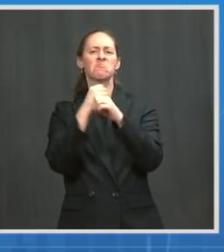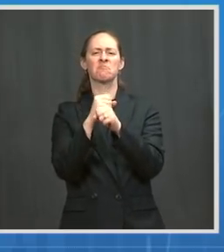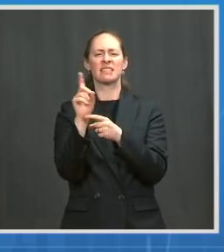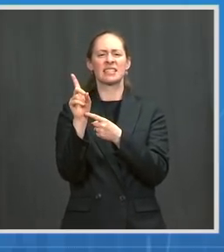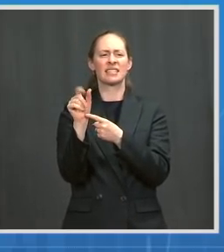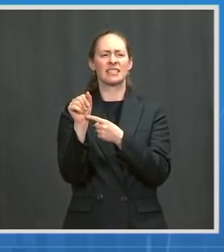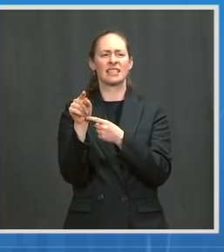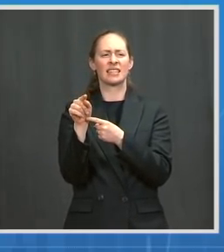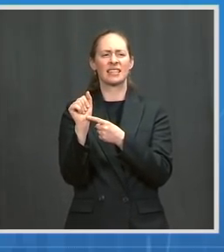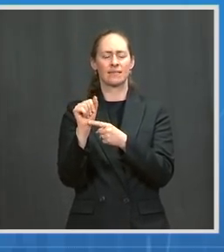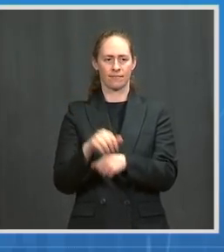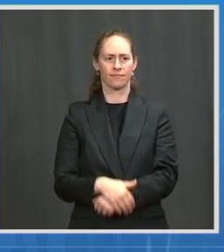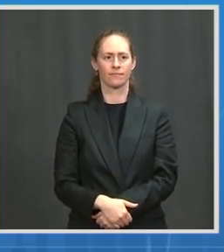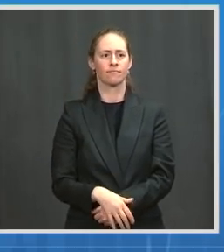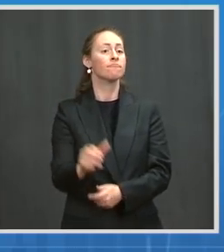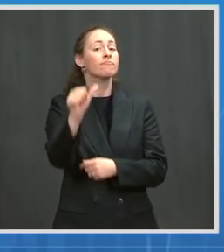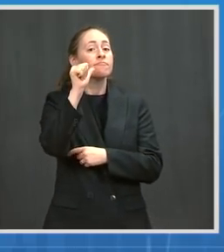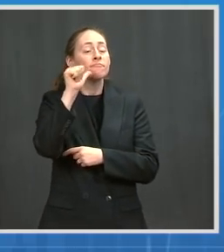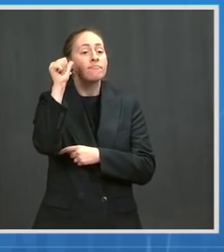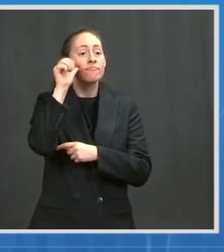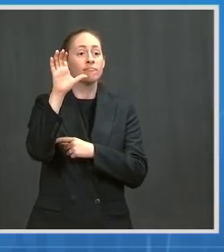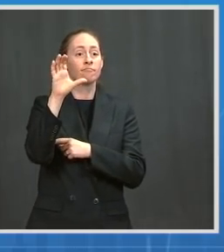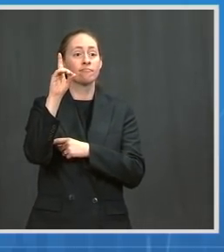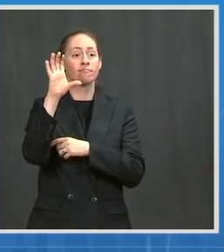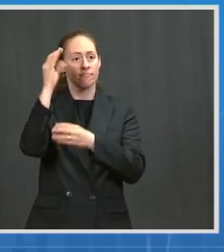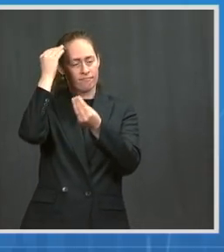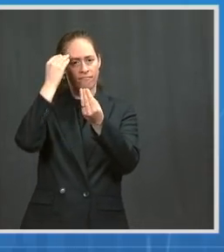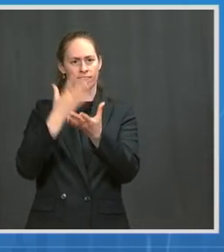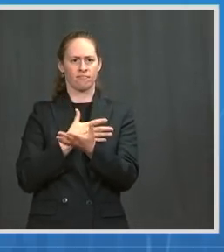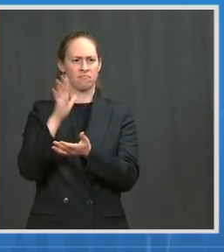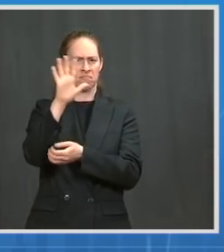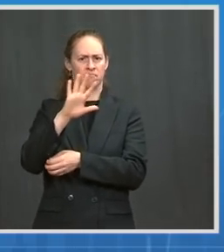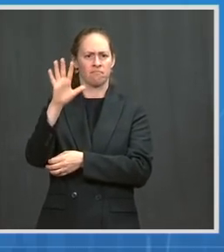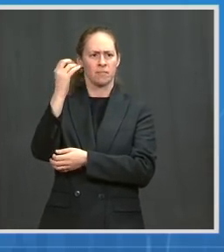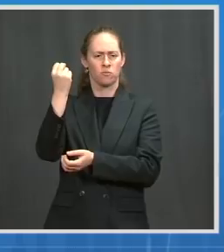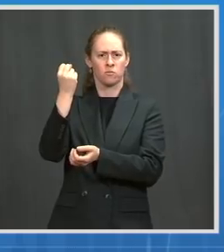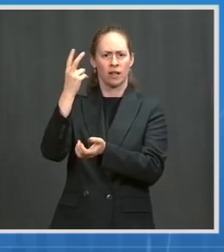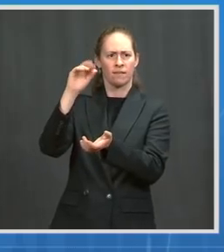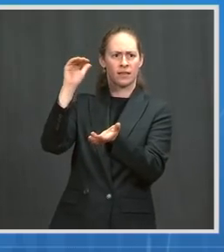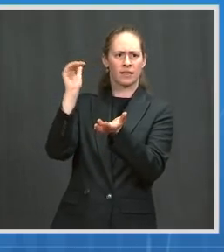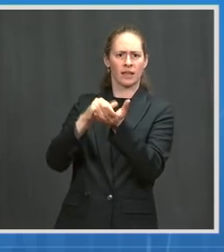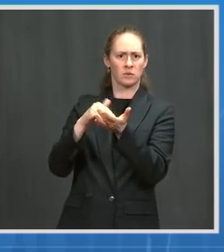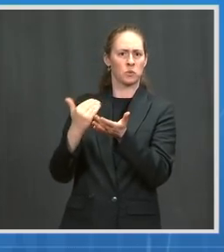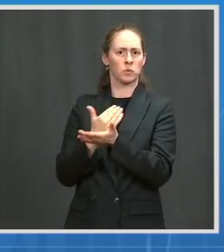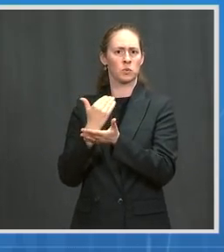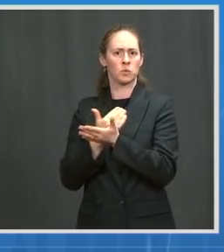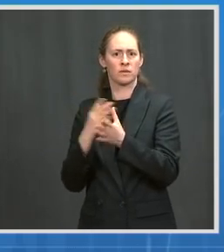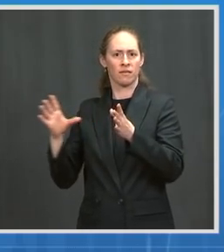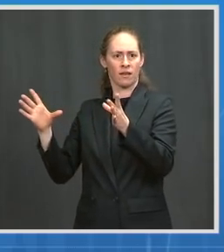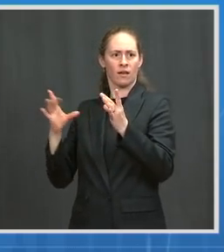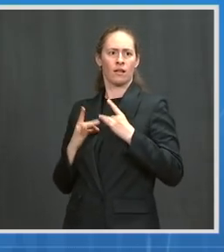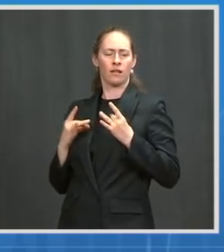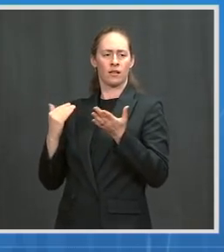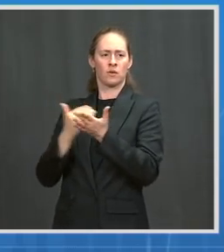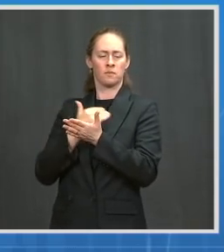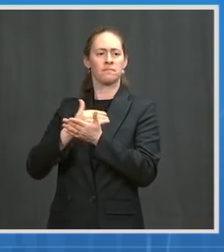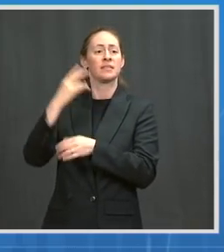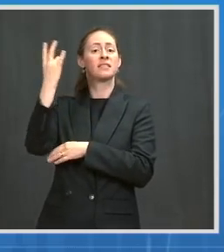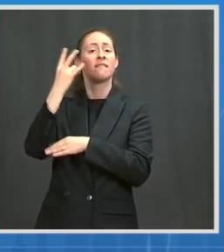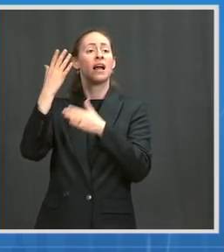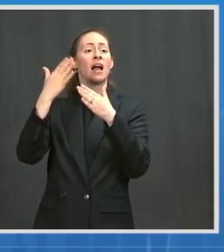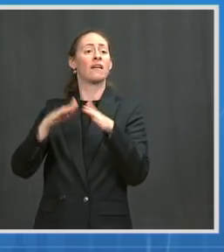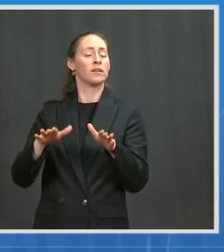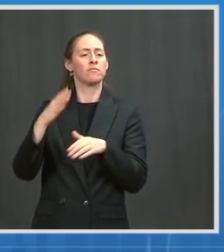CDC reported 12,322 new cases of COVID-19. Our seven-day average is